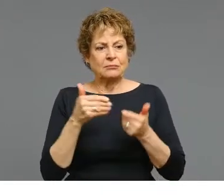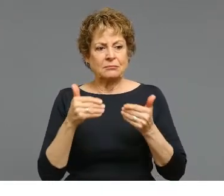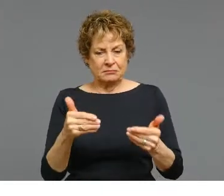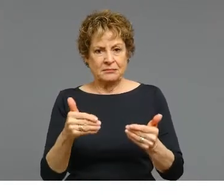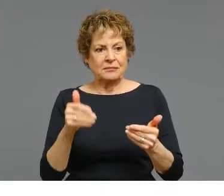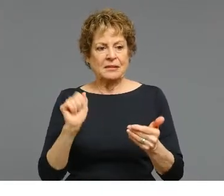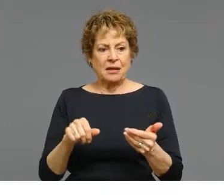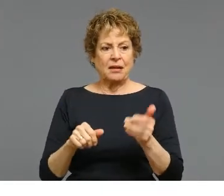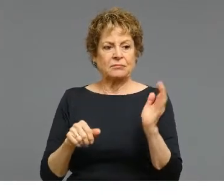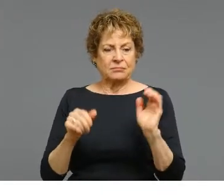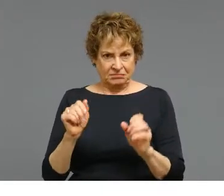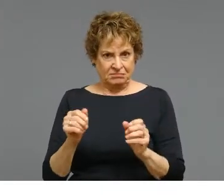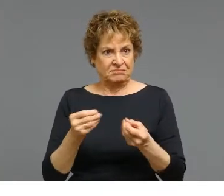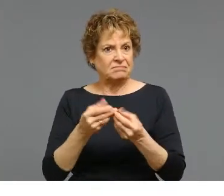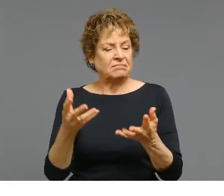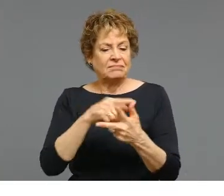office.